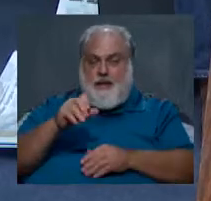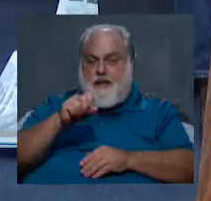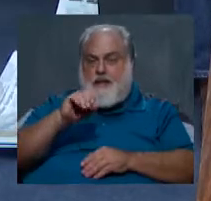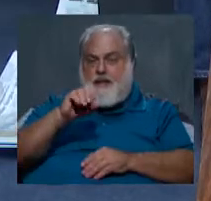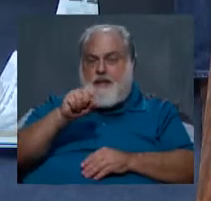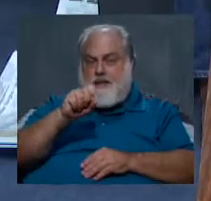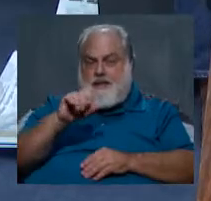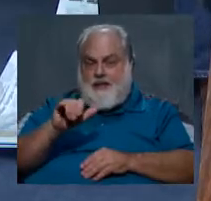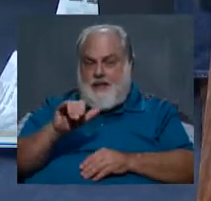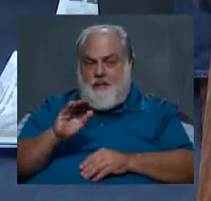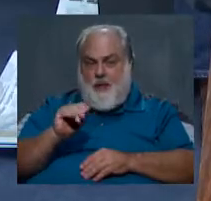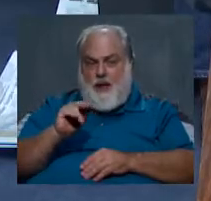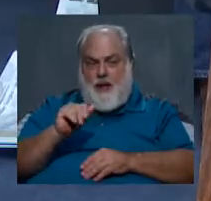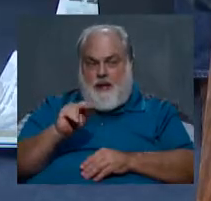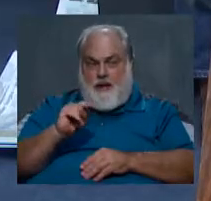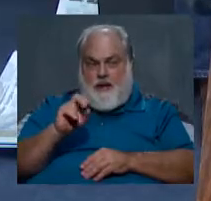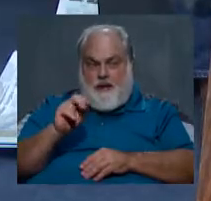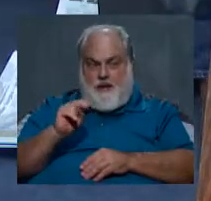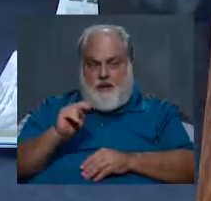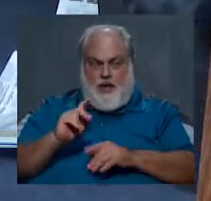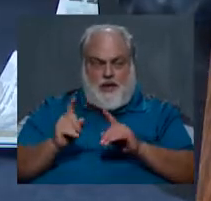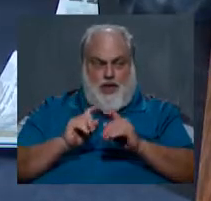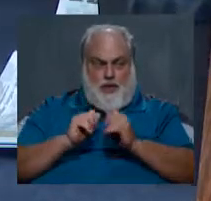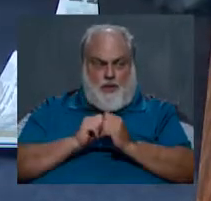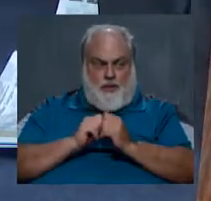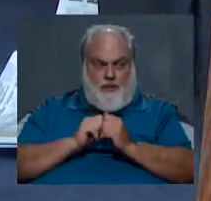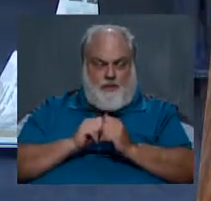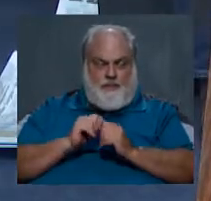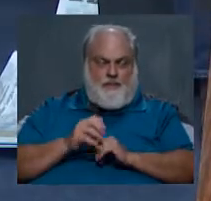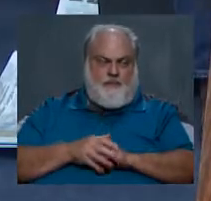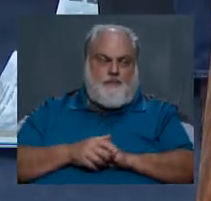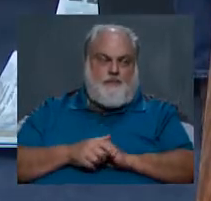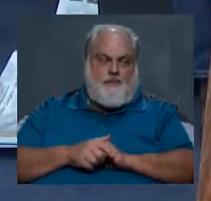Brandon, and she wants to talk to you about that.